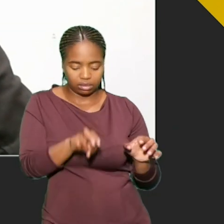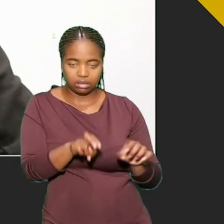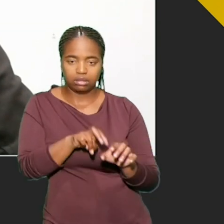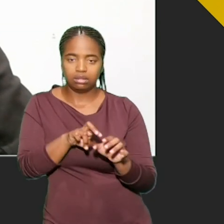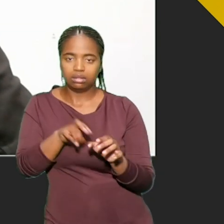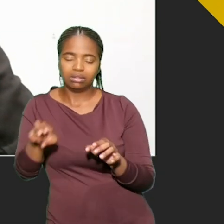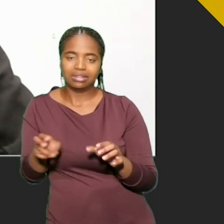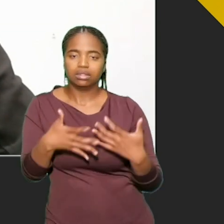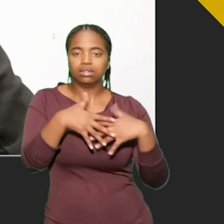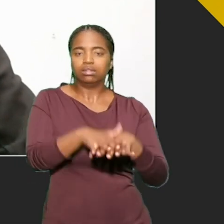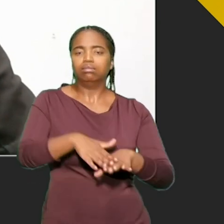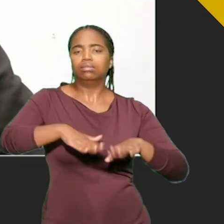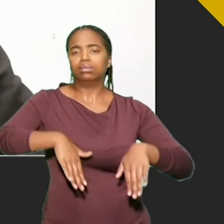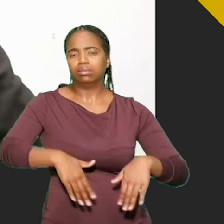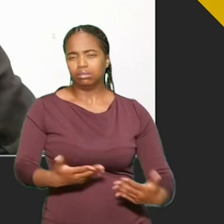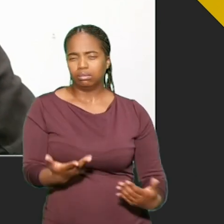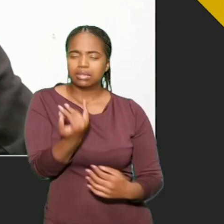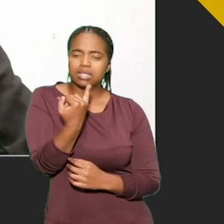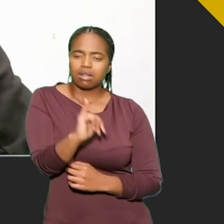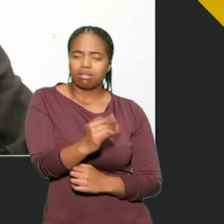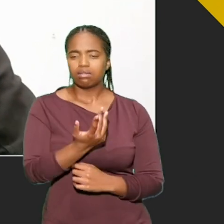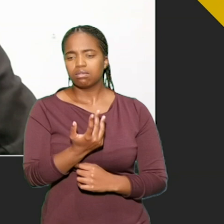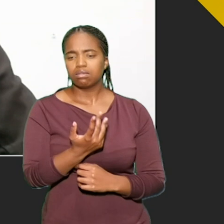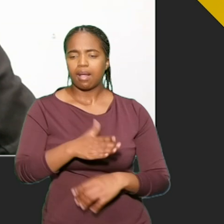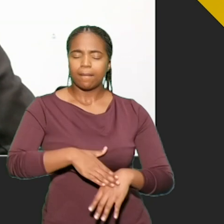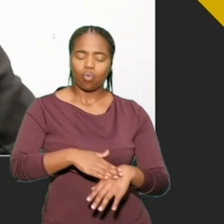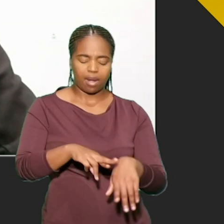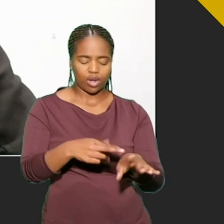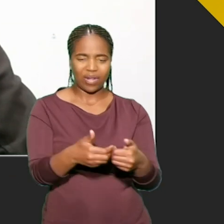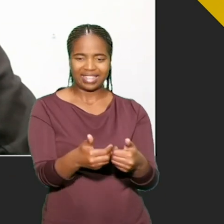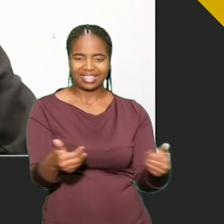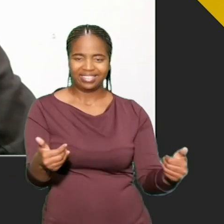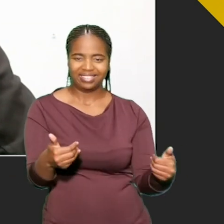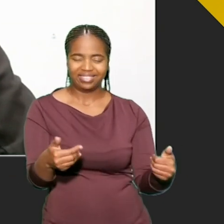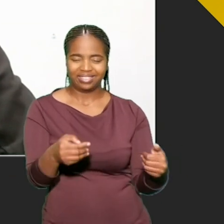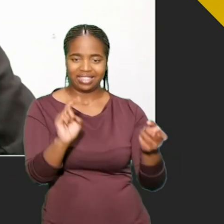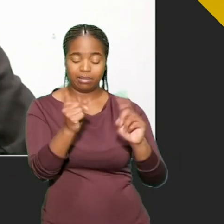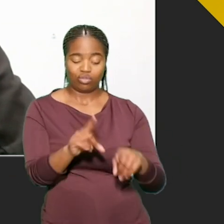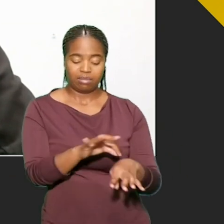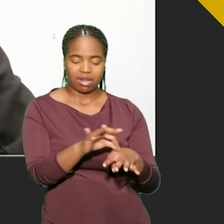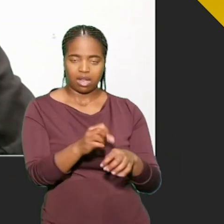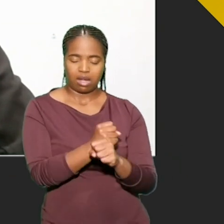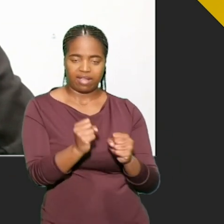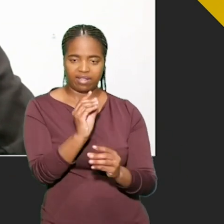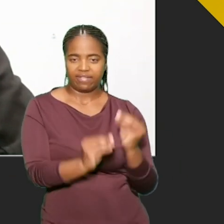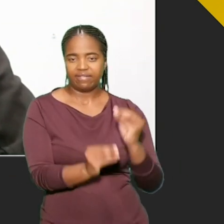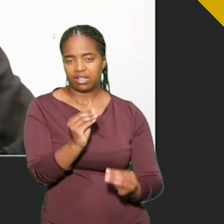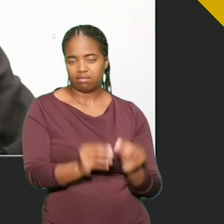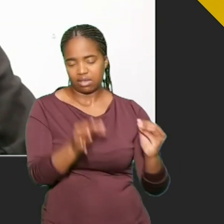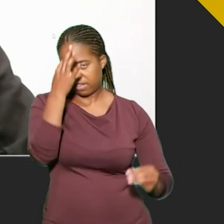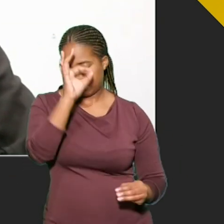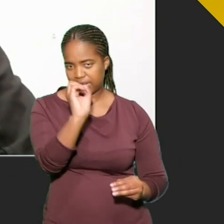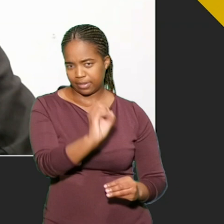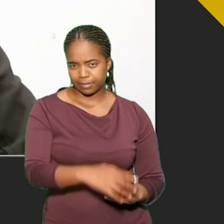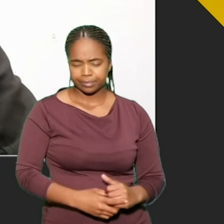been integrated. So it is still much of an apartheid spatial planning that has not been addressed at all by the government.